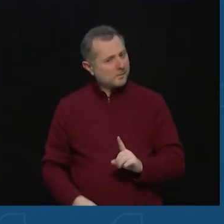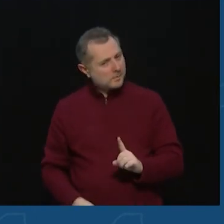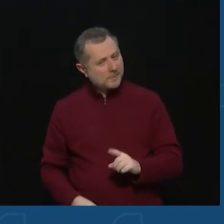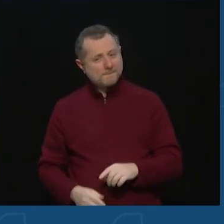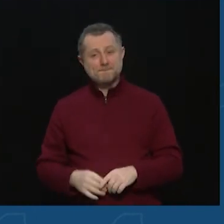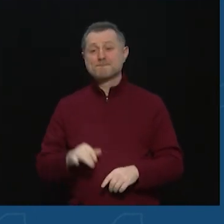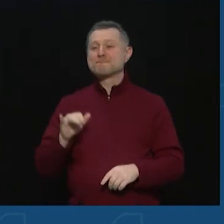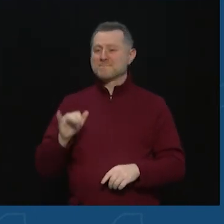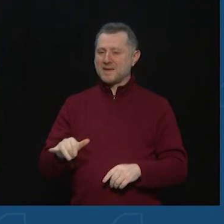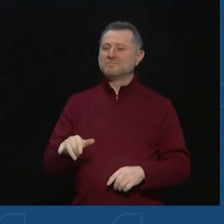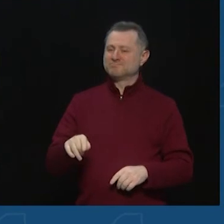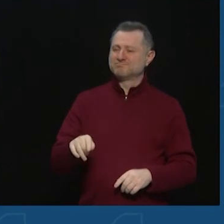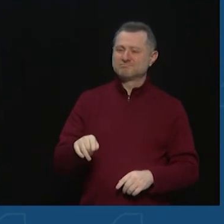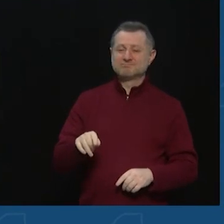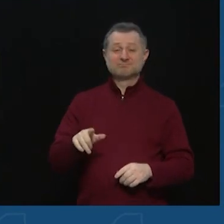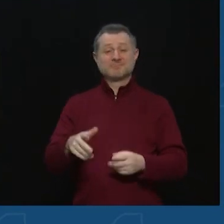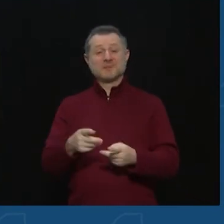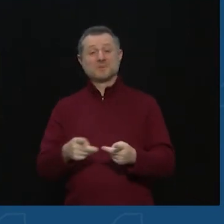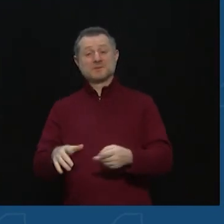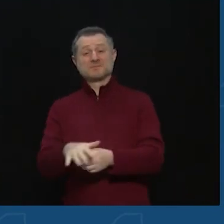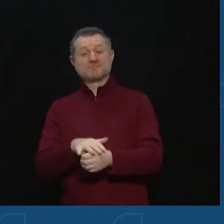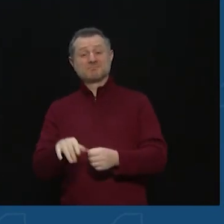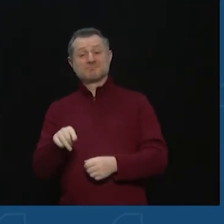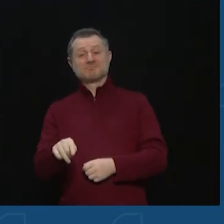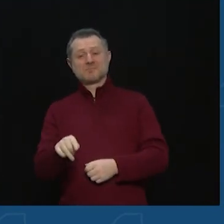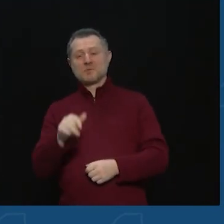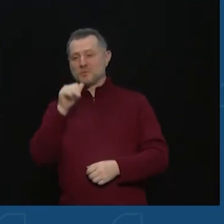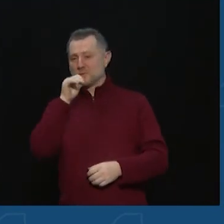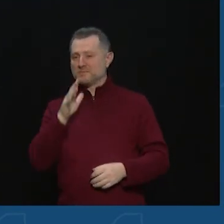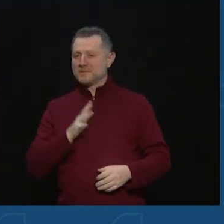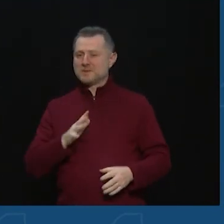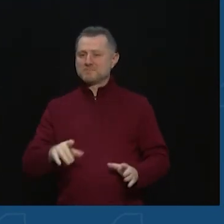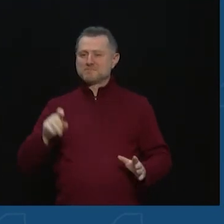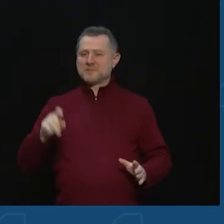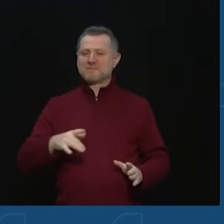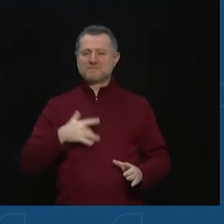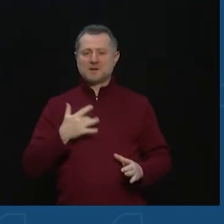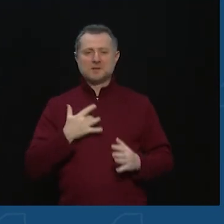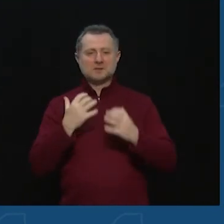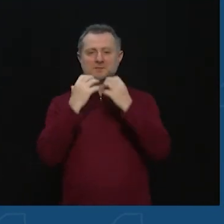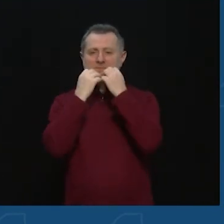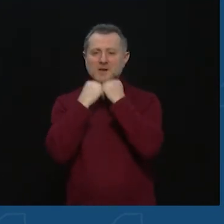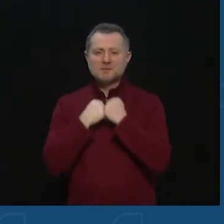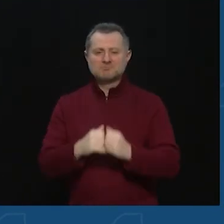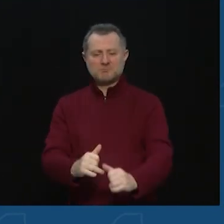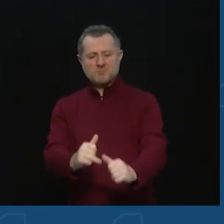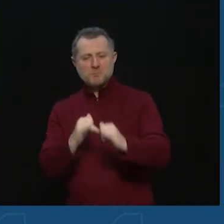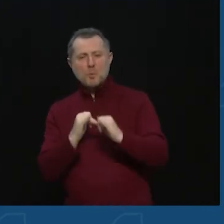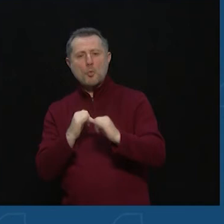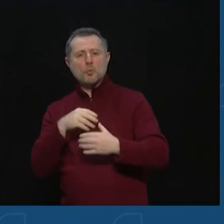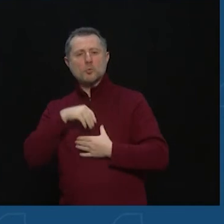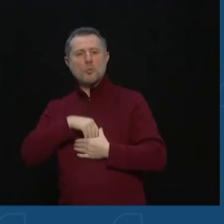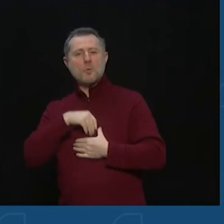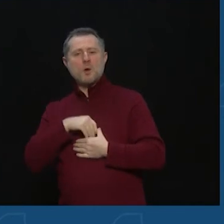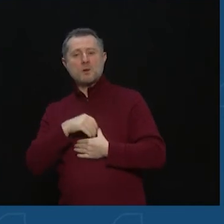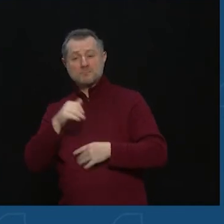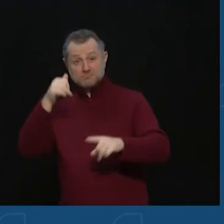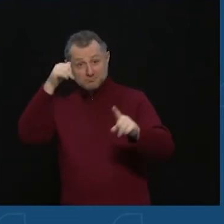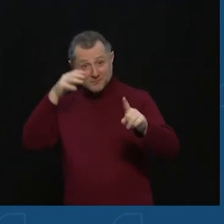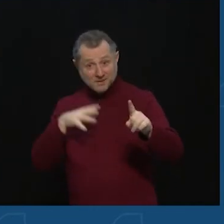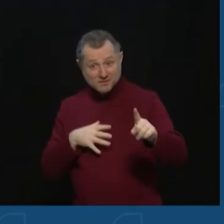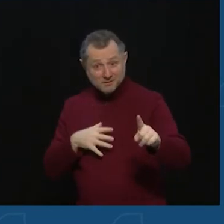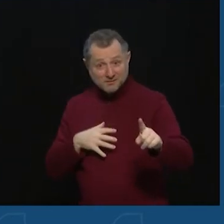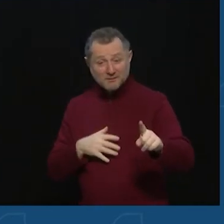place where women feel valued as well. And to the men, I'm calling upon you to ensure that as